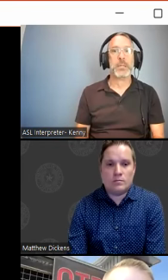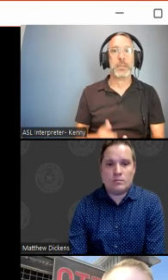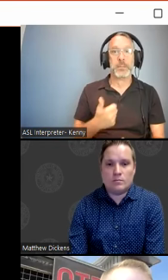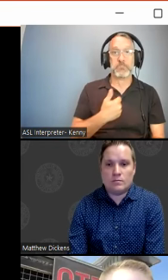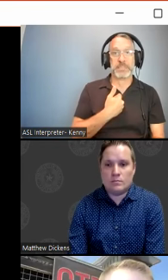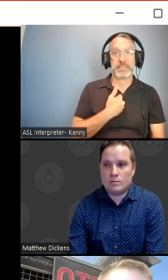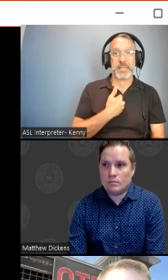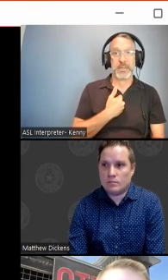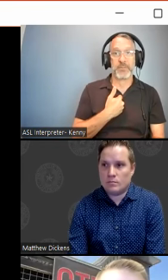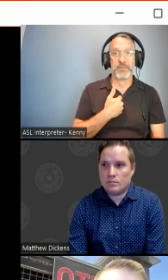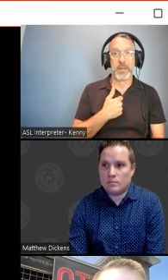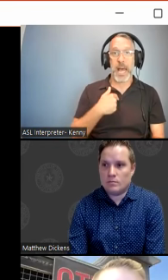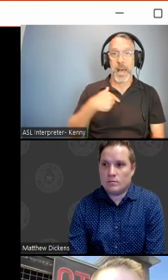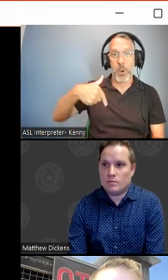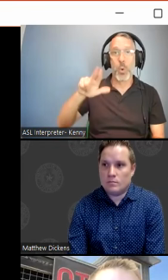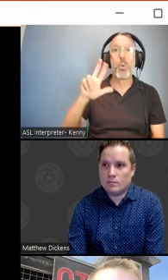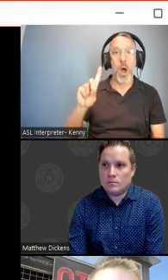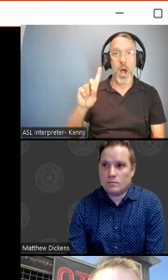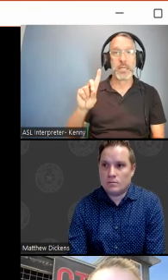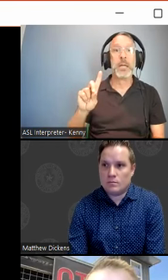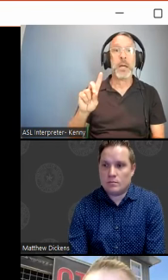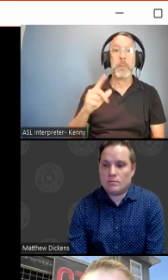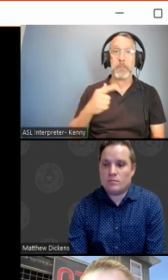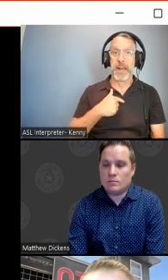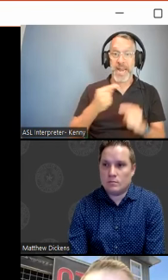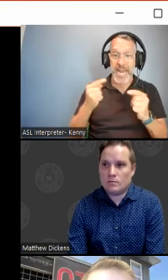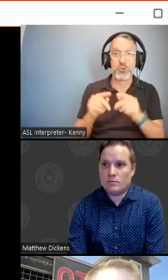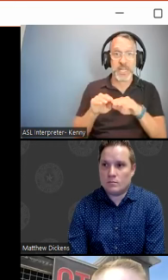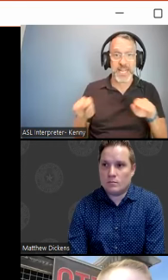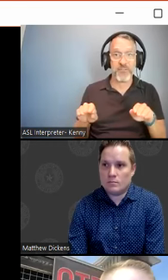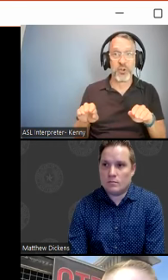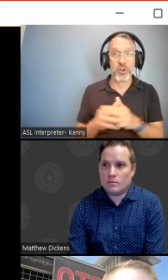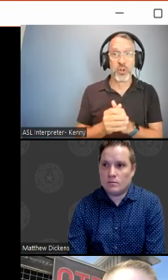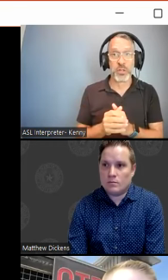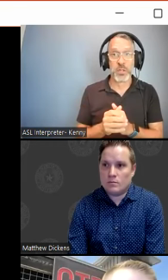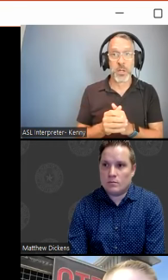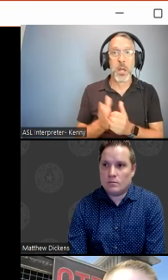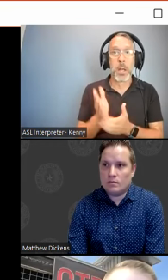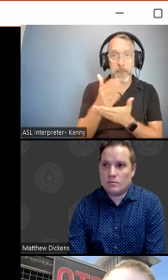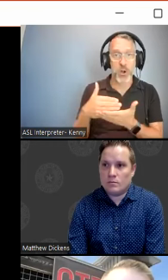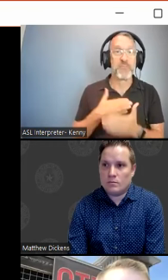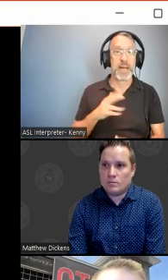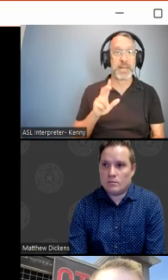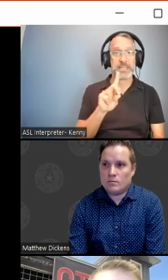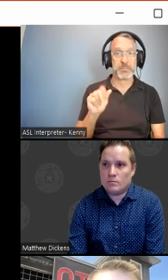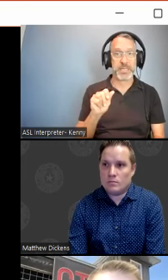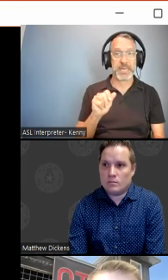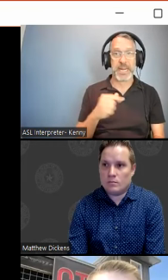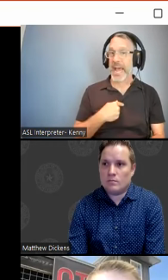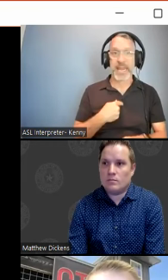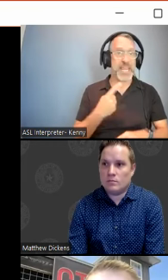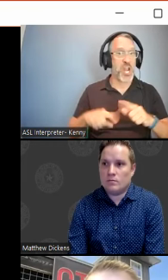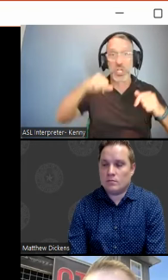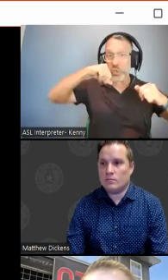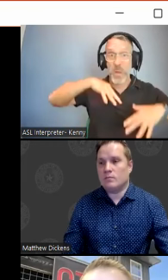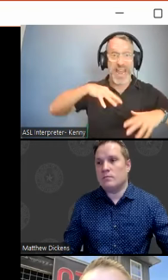myself, since I'm a quadriplegic, my injury level, it created a part of my disability to where I cannot sweat at